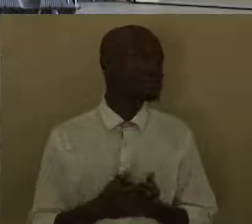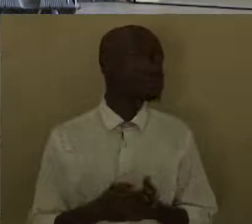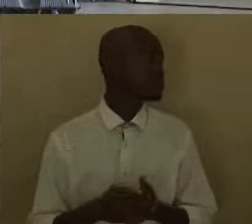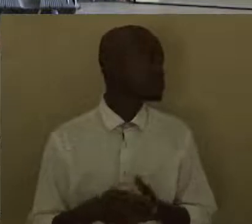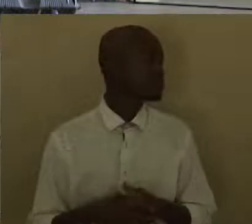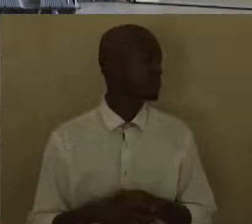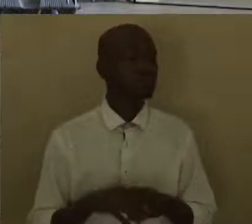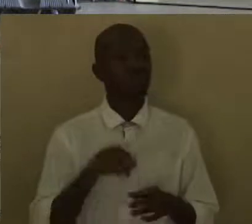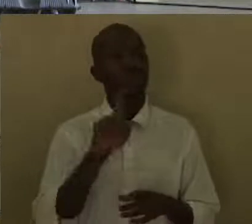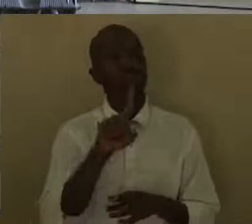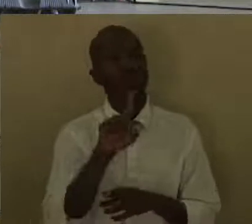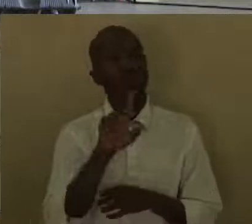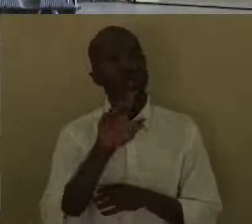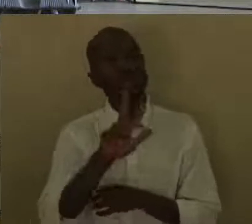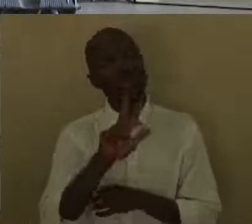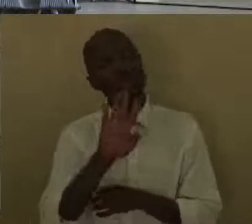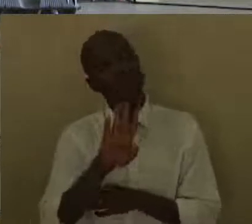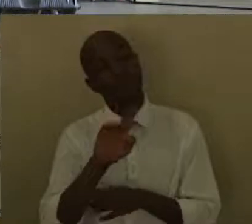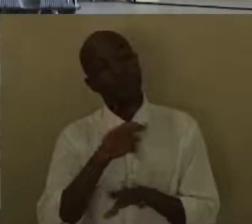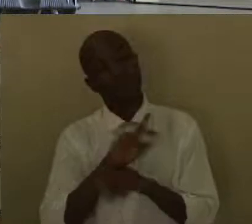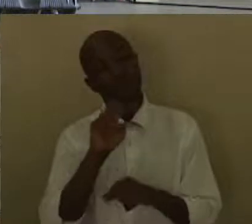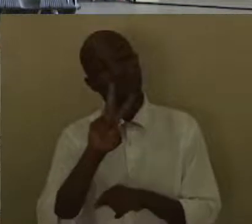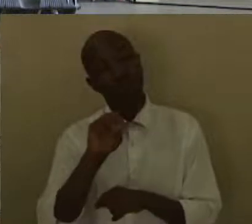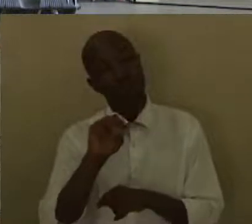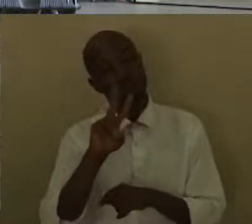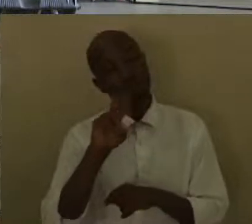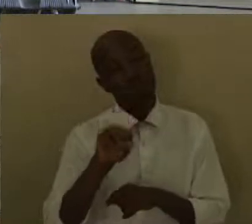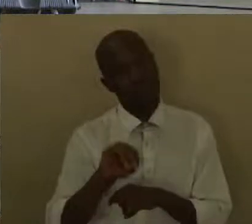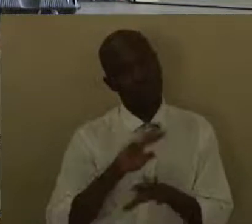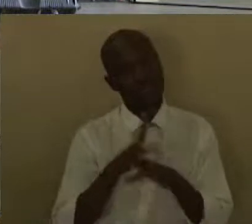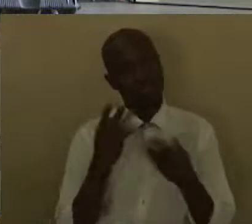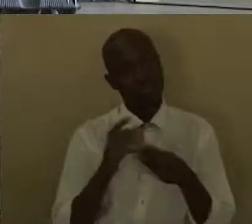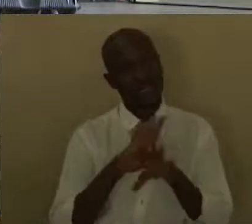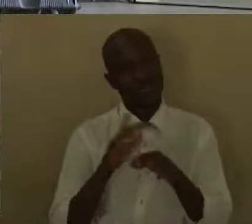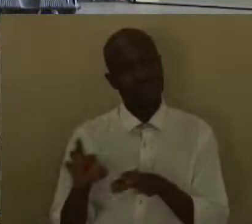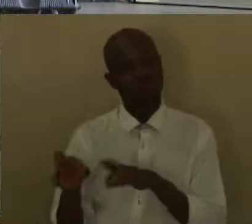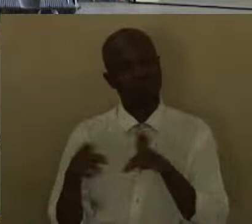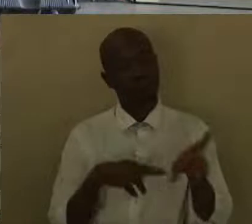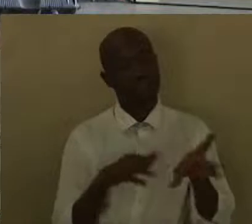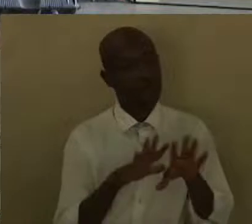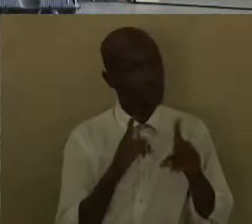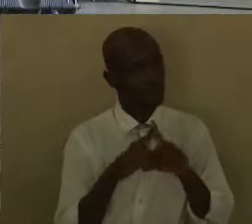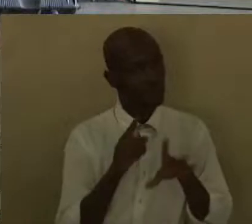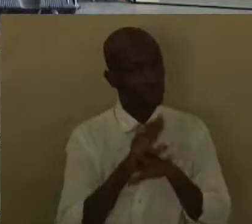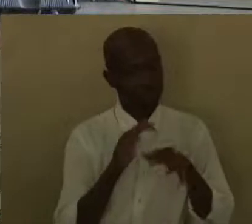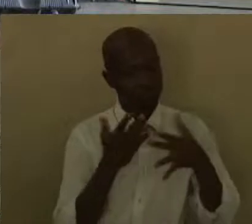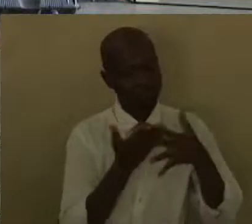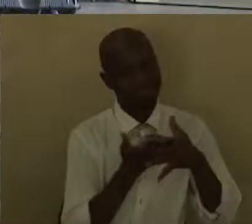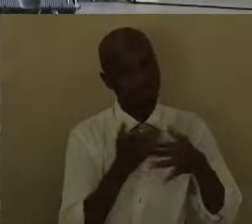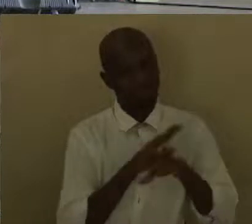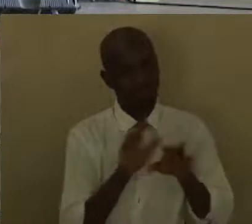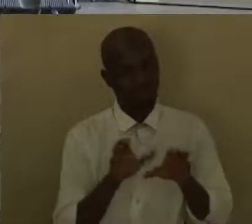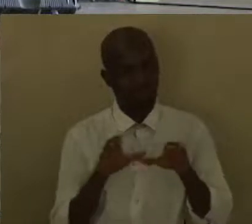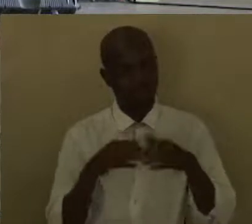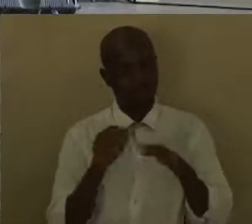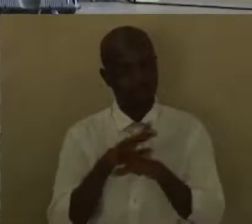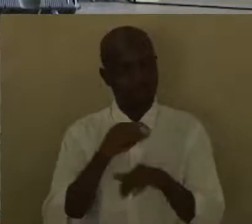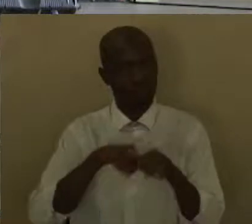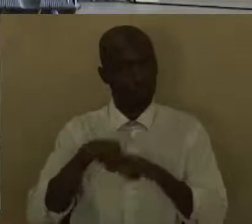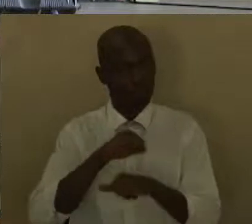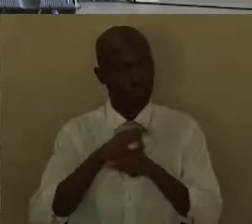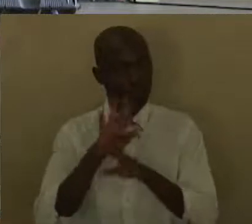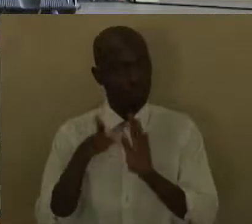Bill 18B of 2020, has been referred to the Portfolio Committee on Social